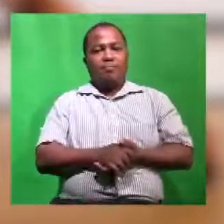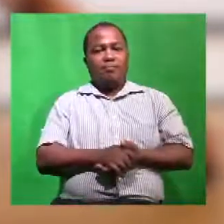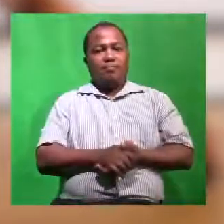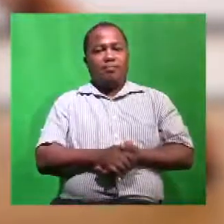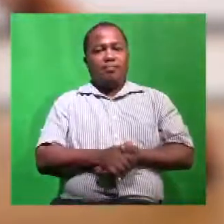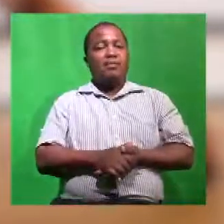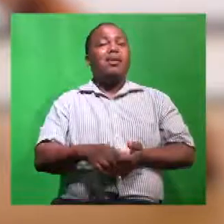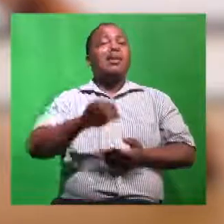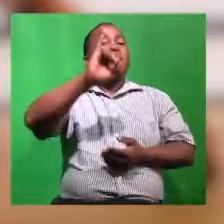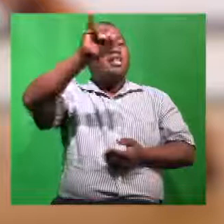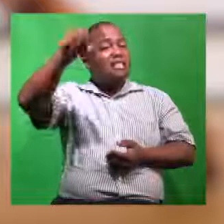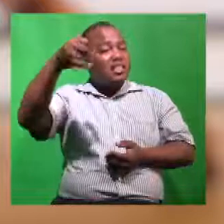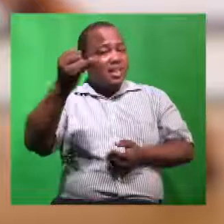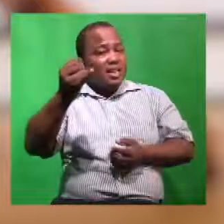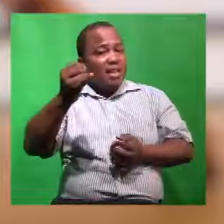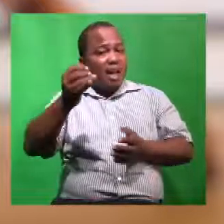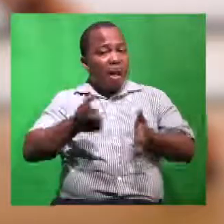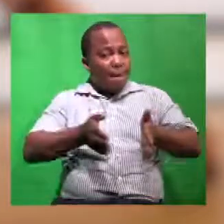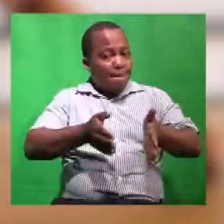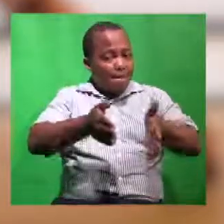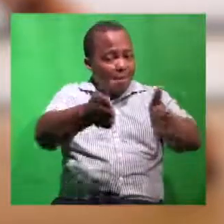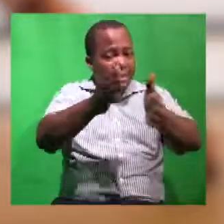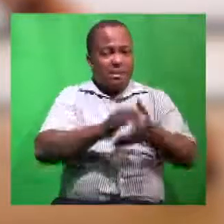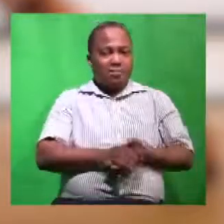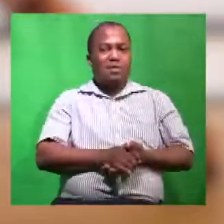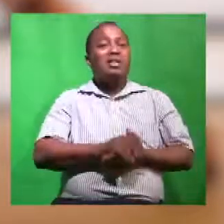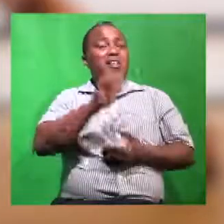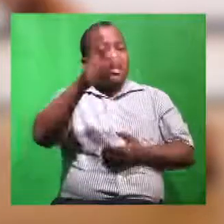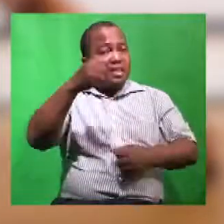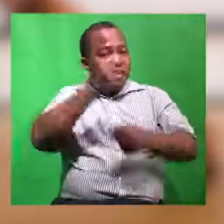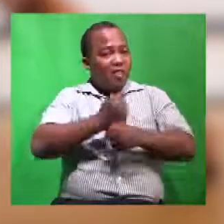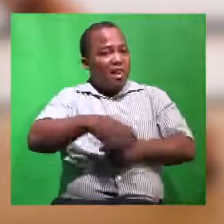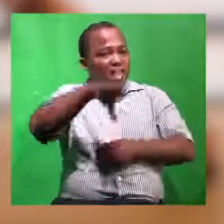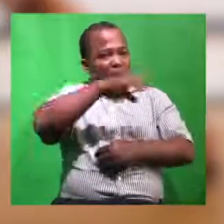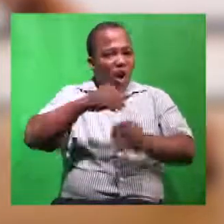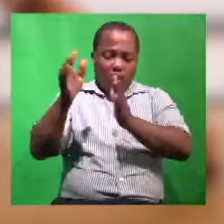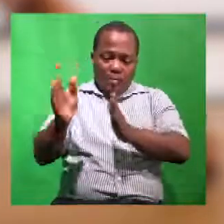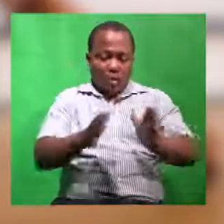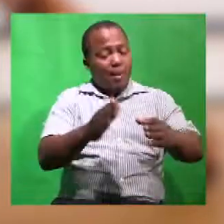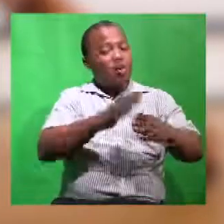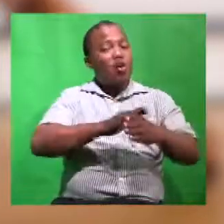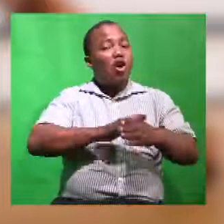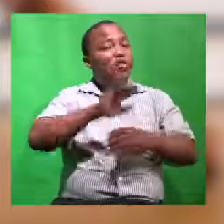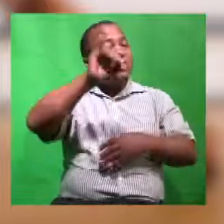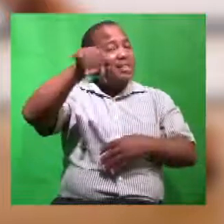is gender mainstreaming. Here, it implies all programs concerning